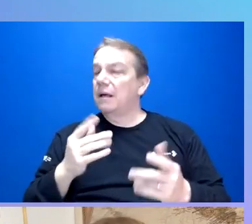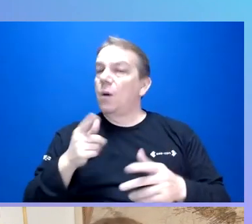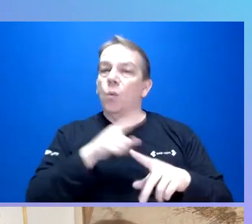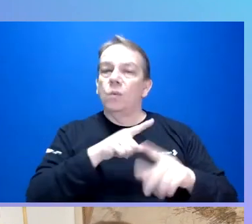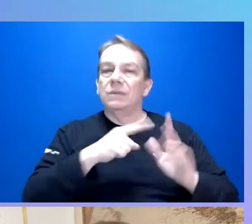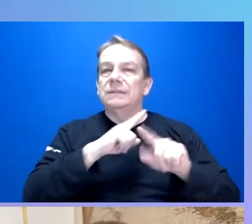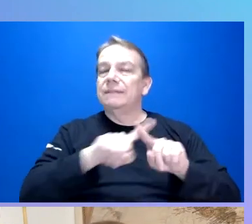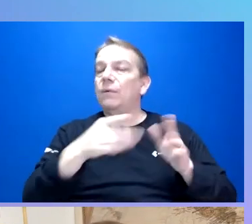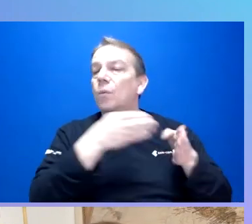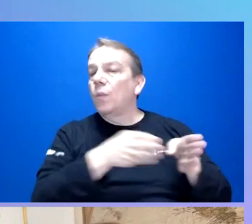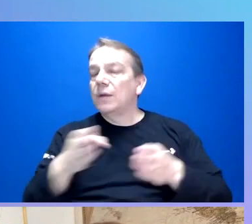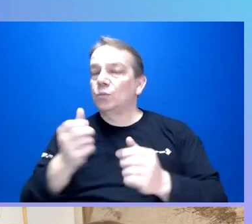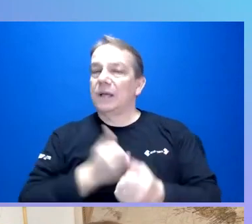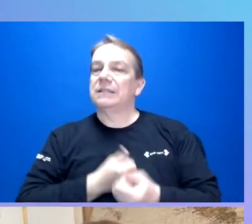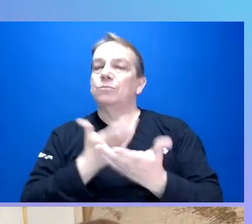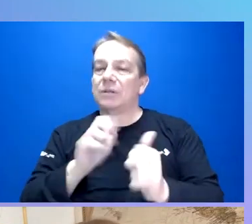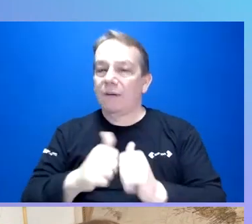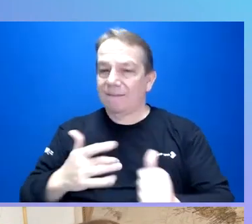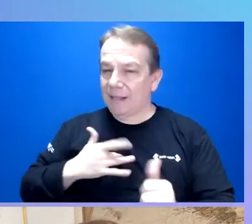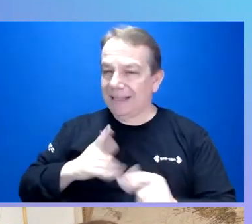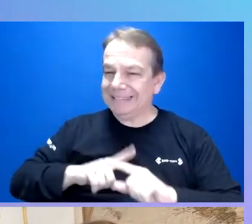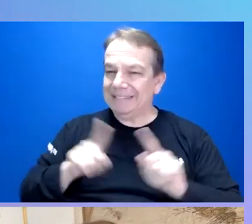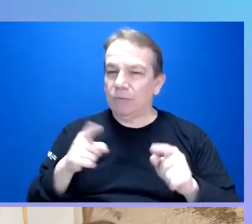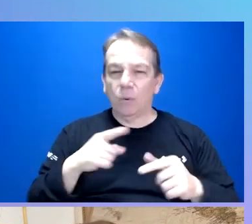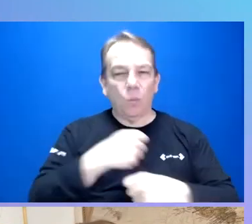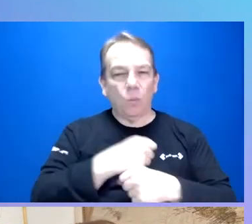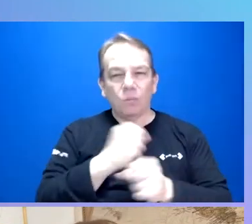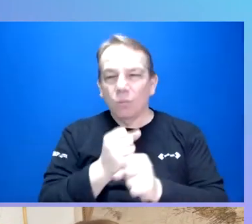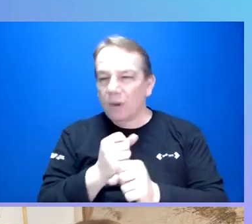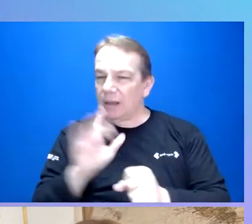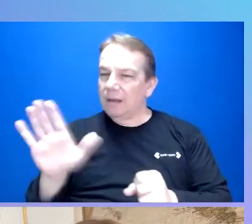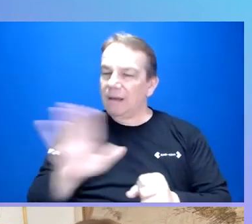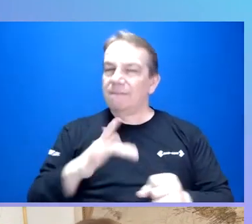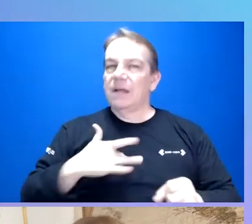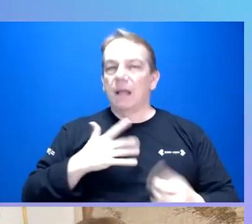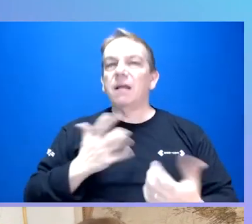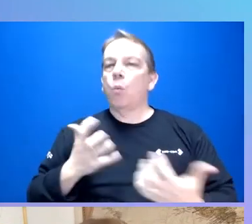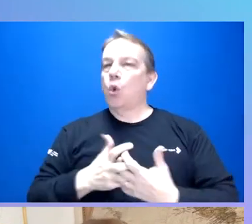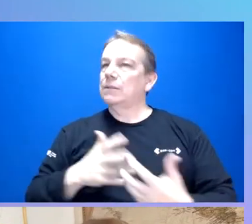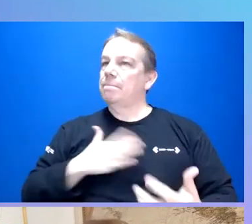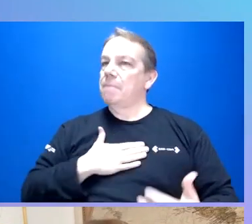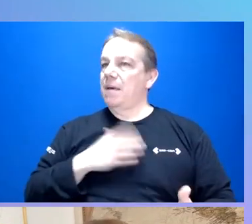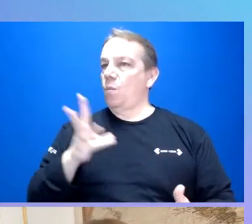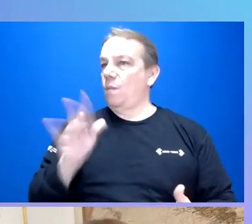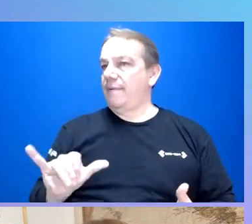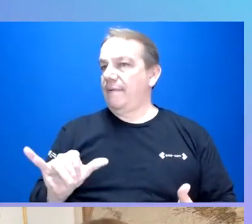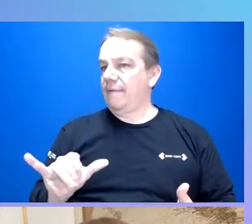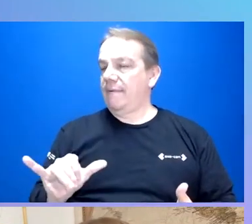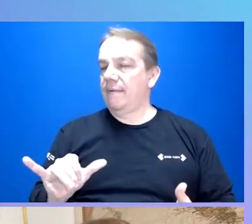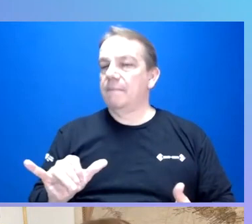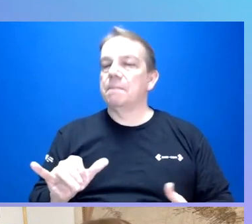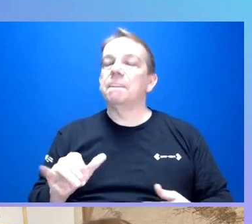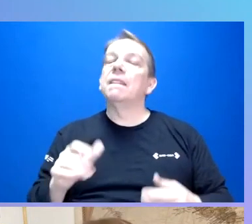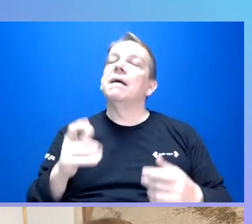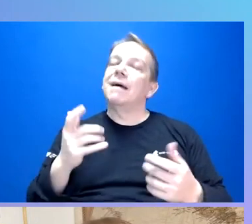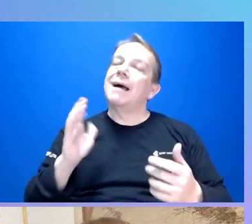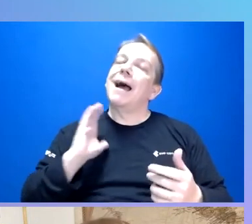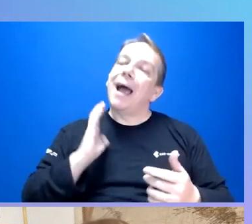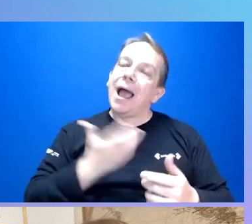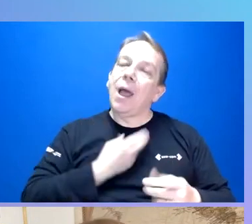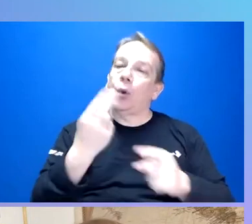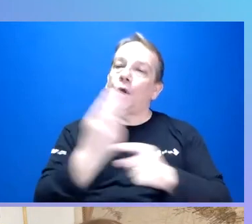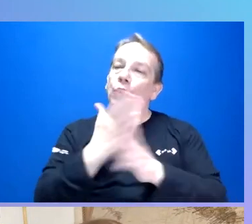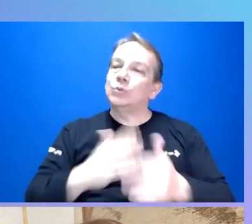right? Allowing people to create and learn in ways that work best for them. But the main thing is our users have senses and we